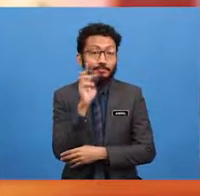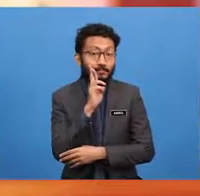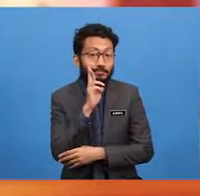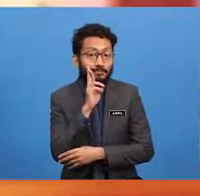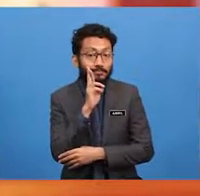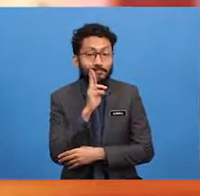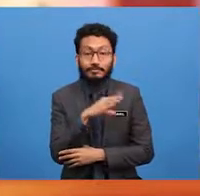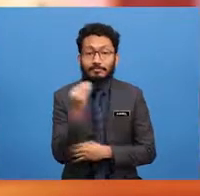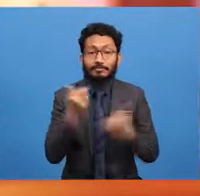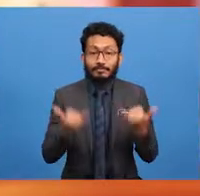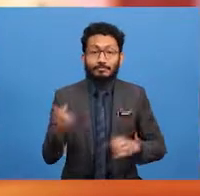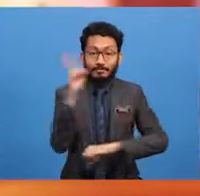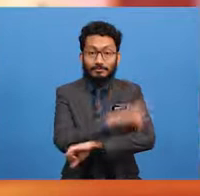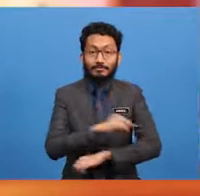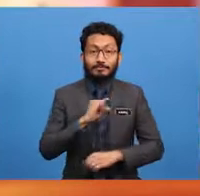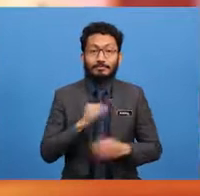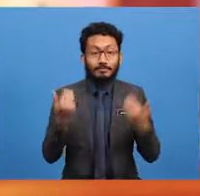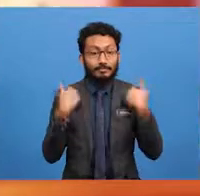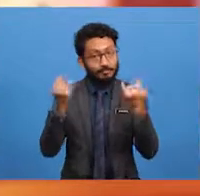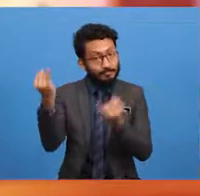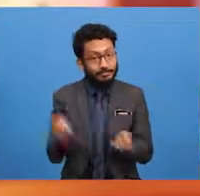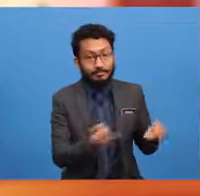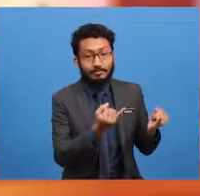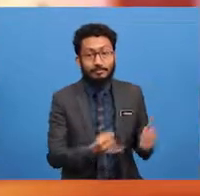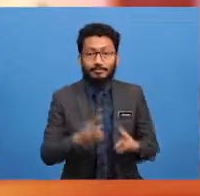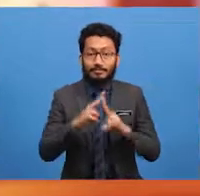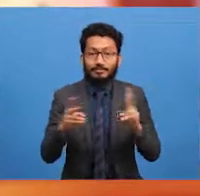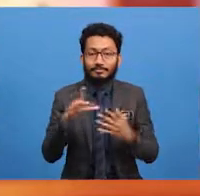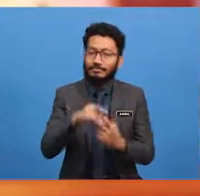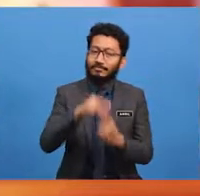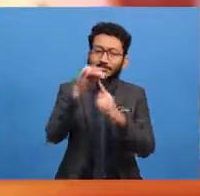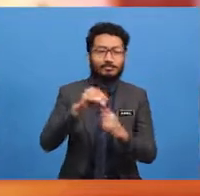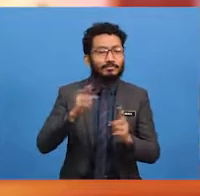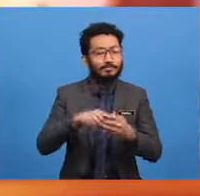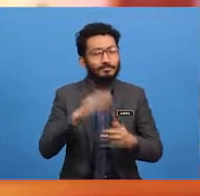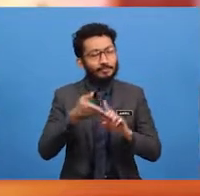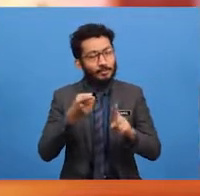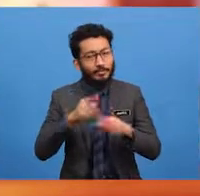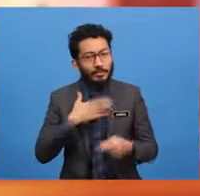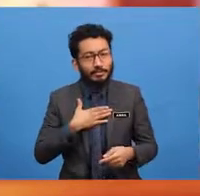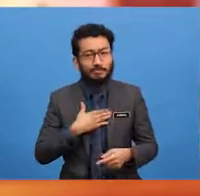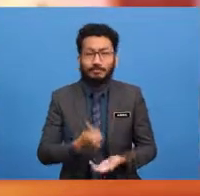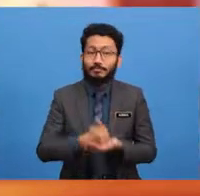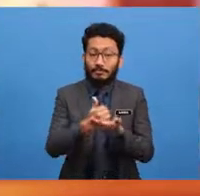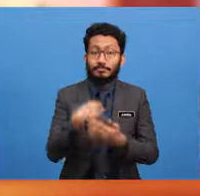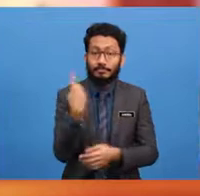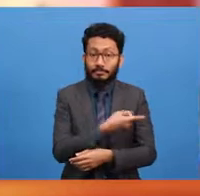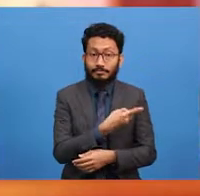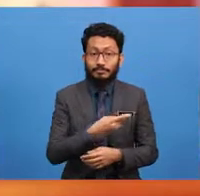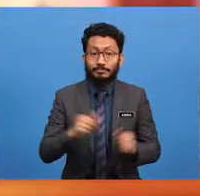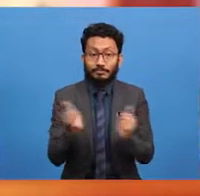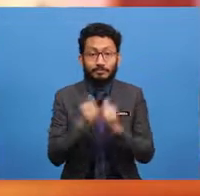and today I have invited a very special friend of mine to help us with today's